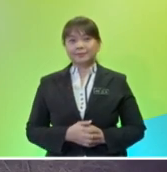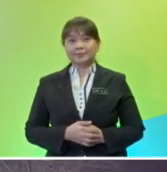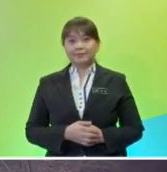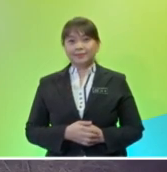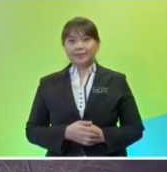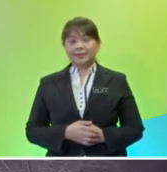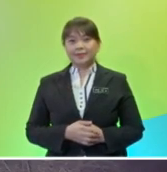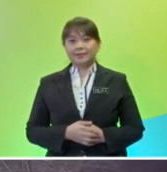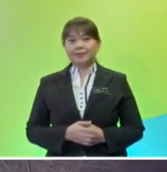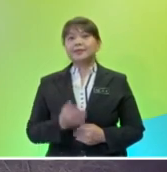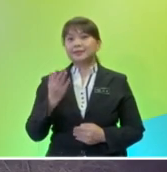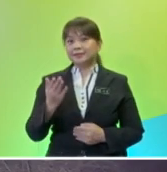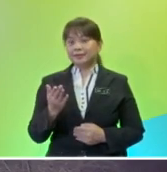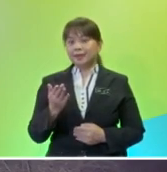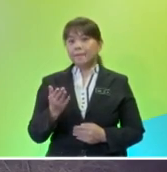They're